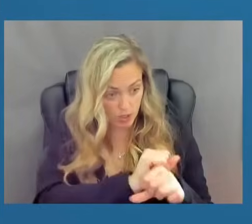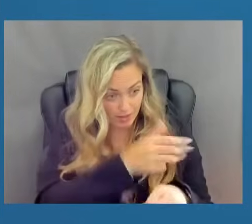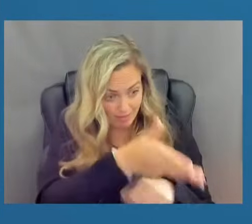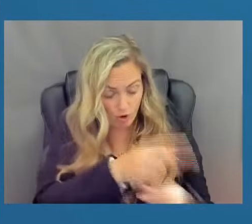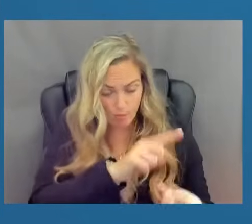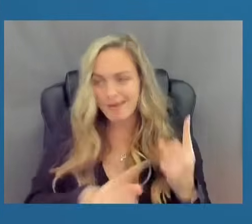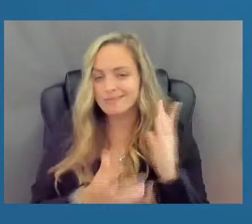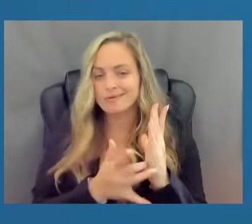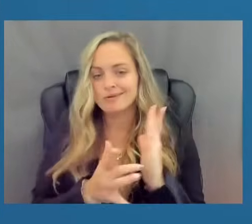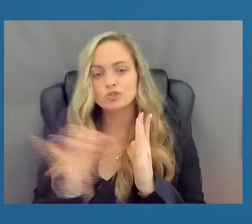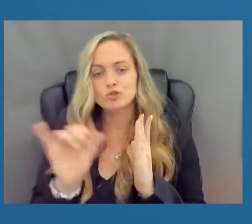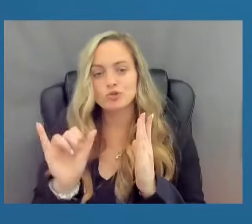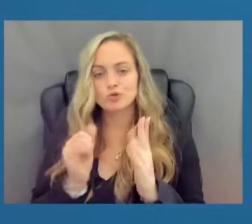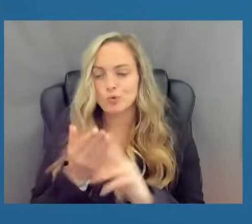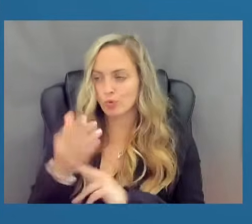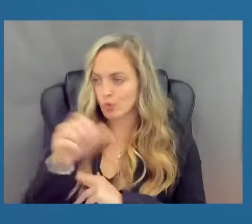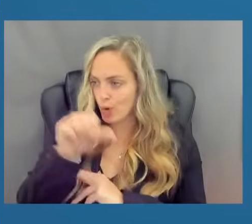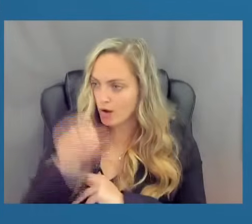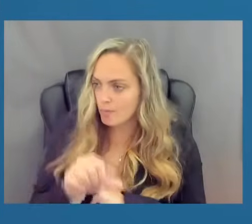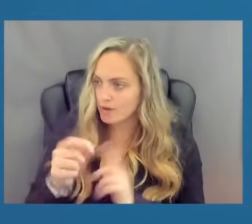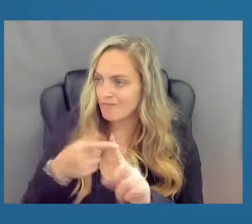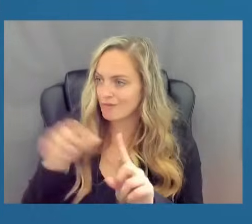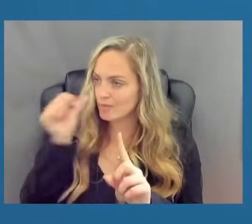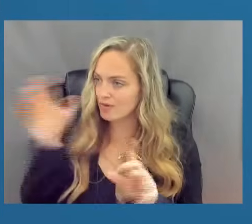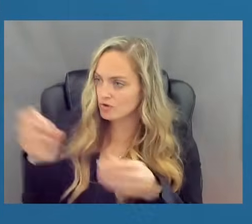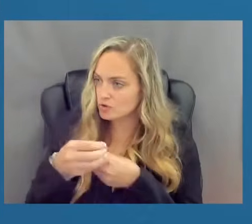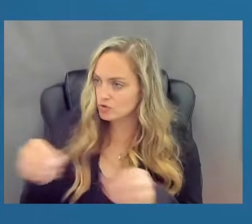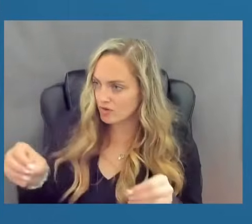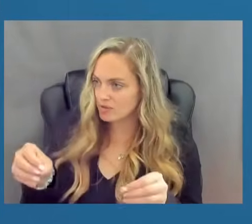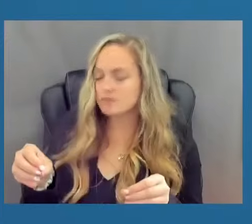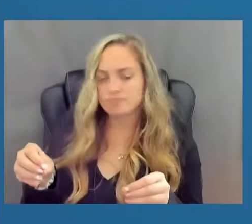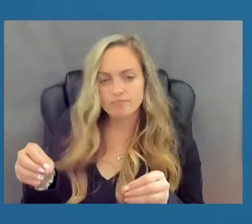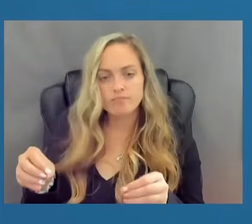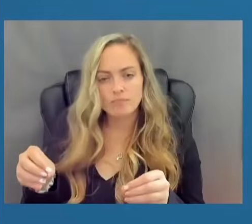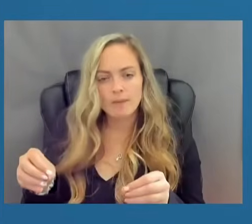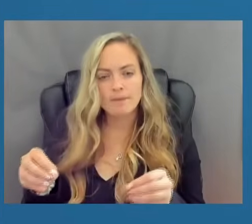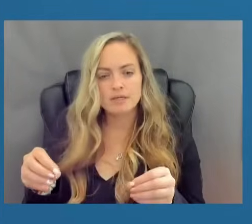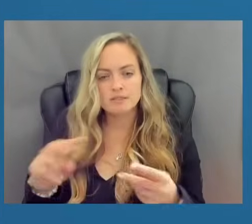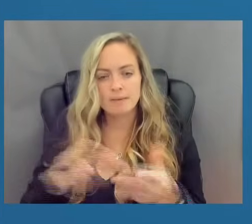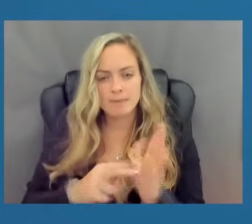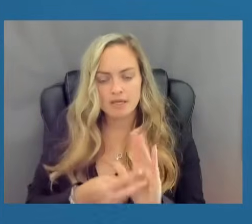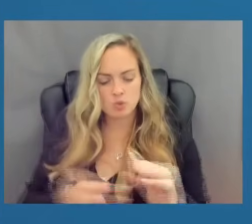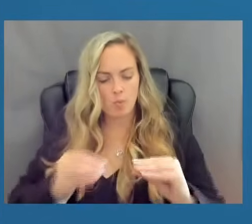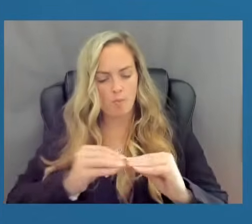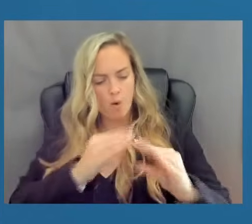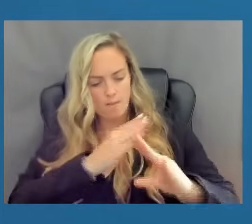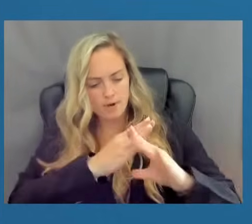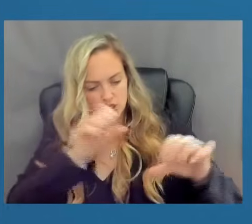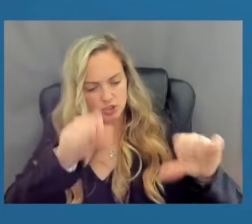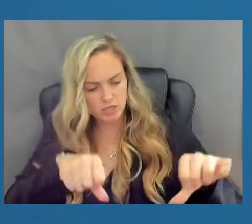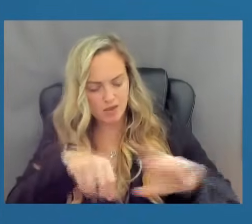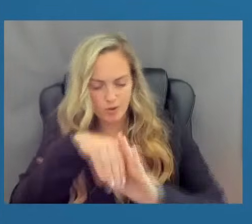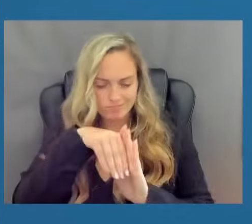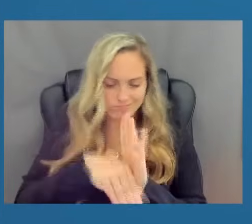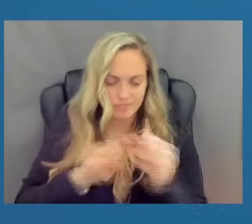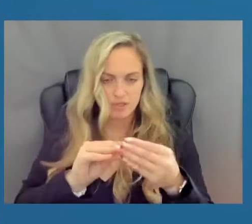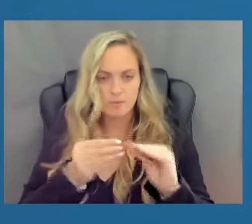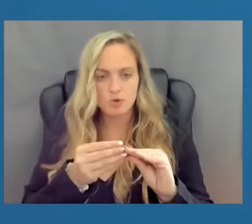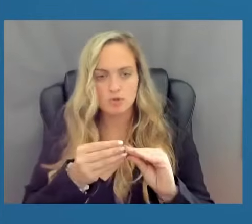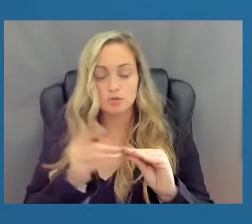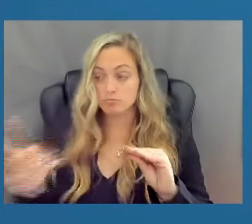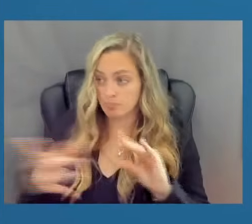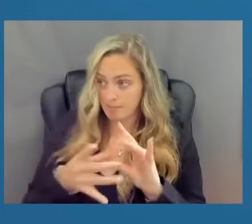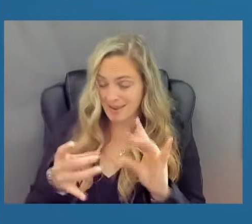through Albany, through the governor's office, because it becomes a force multiplier that helps us continue to drive the numbers down. As the governor mentioned,